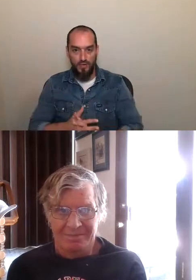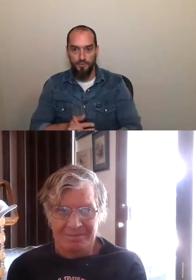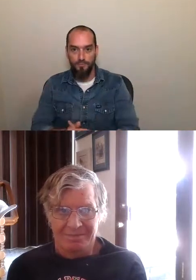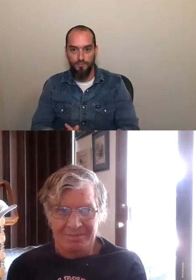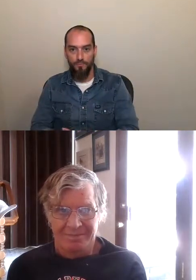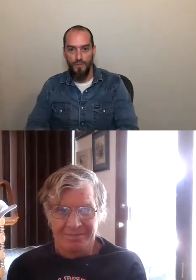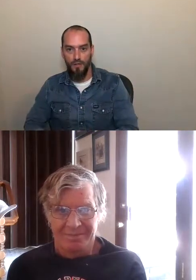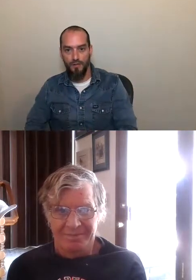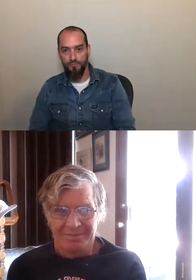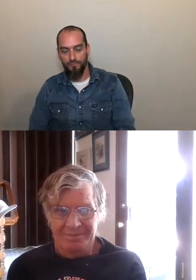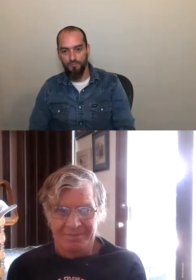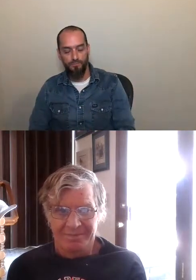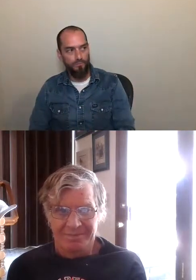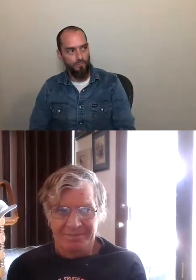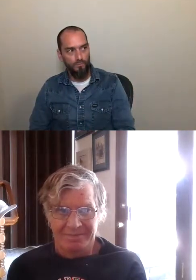they don't care.